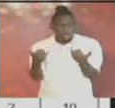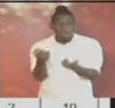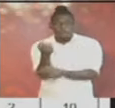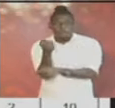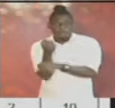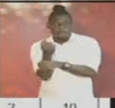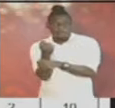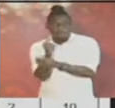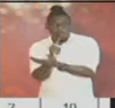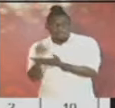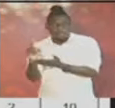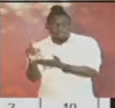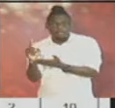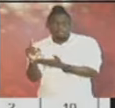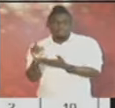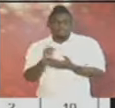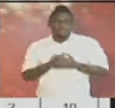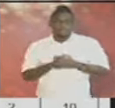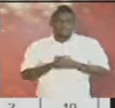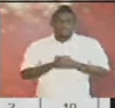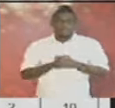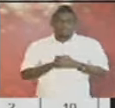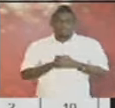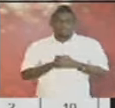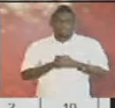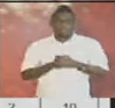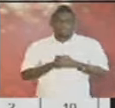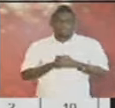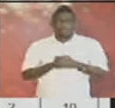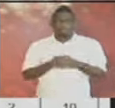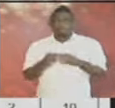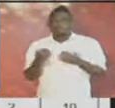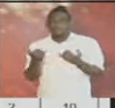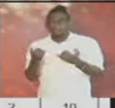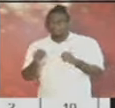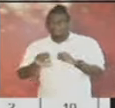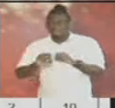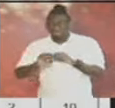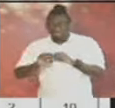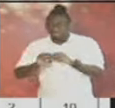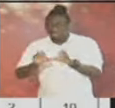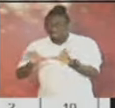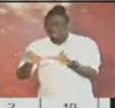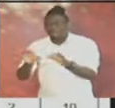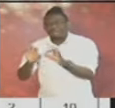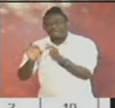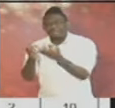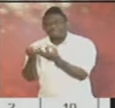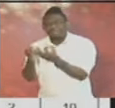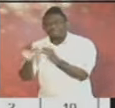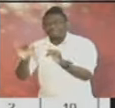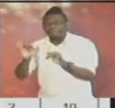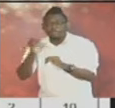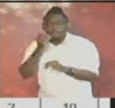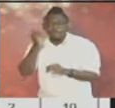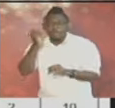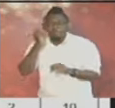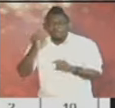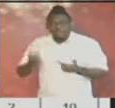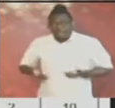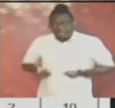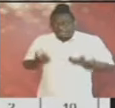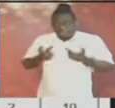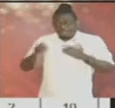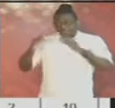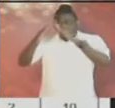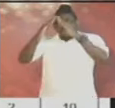discussed. Now, the number of clusters would spread within the family or the home or the same address. Again, we saw that pattern where there would have been